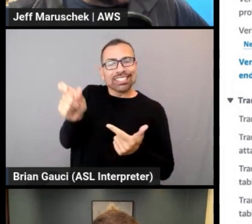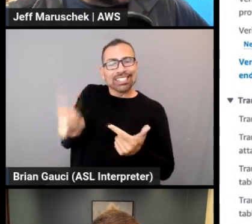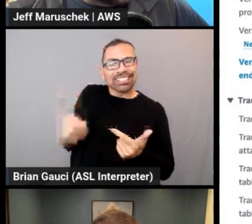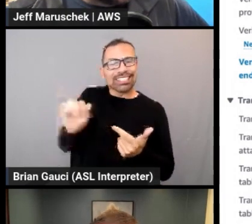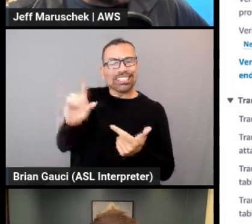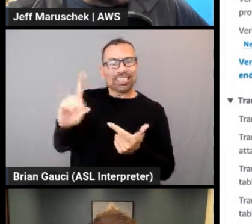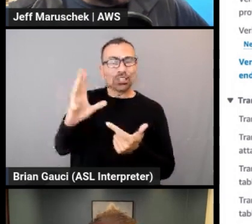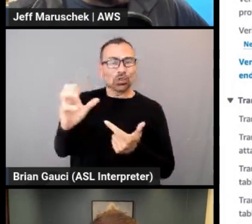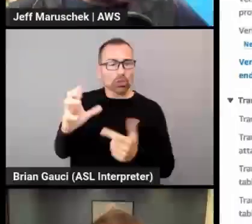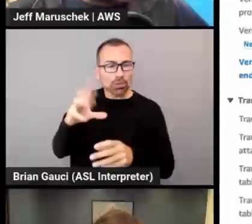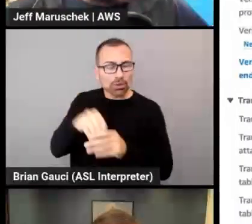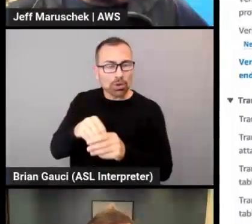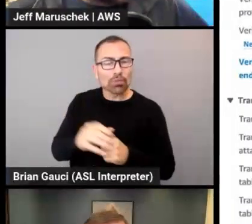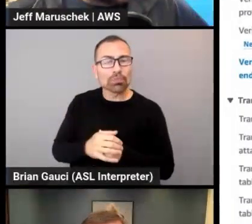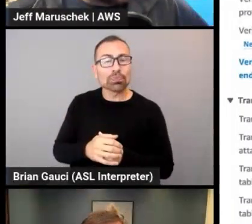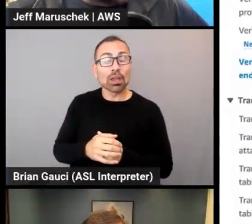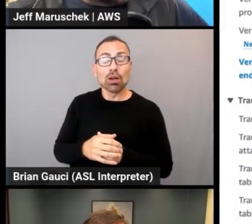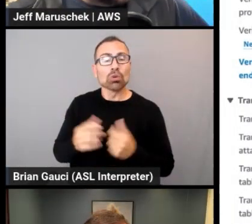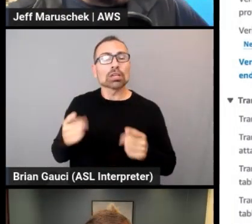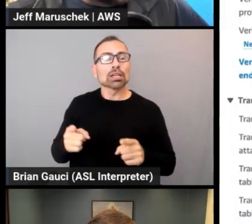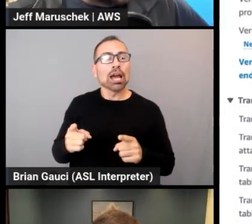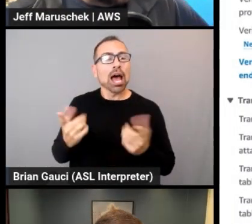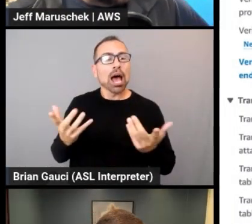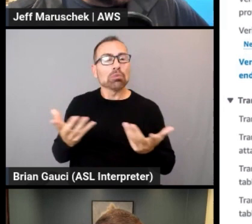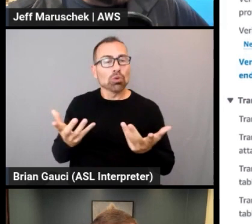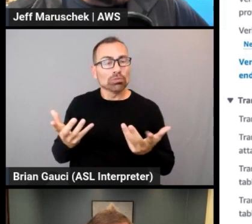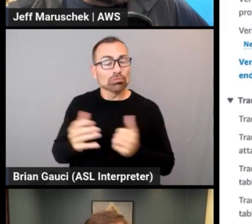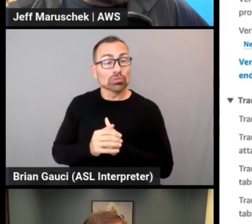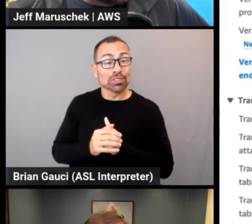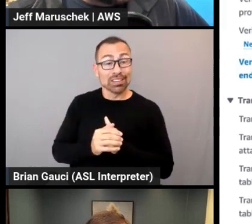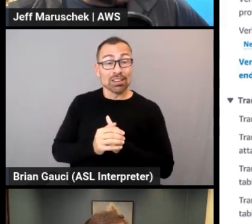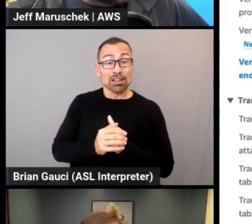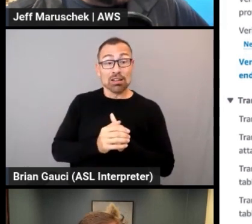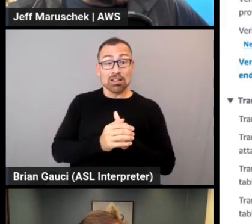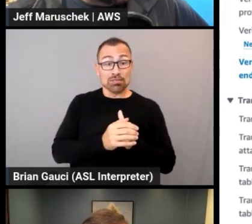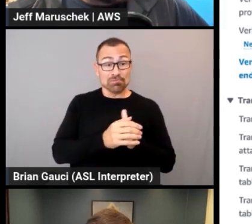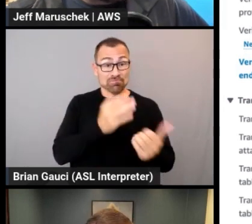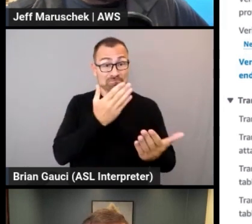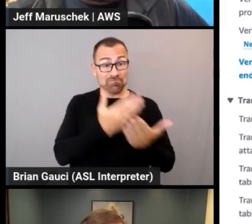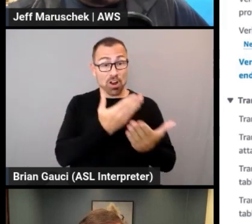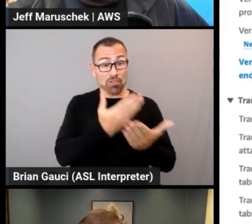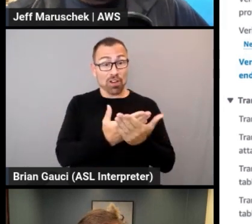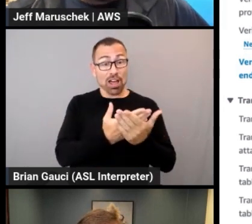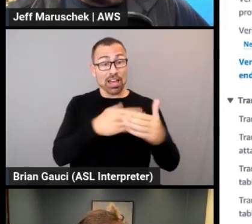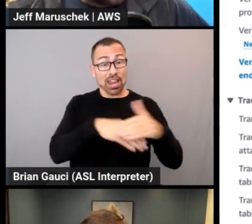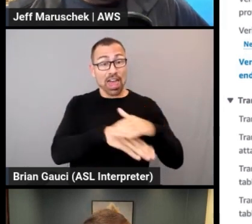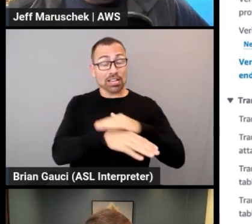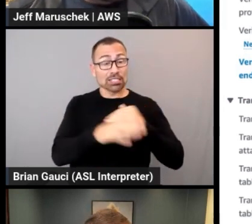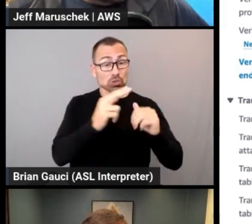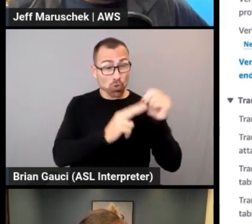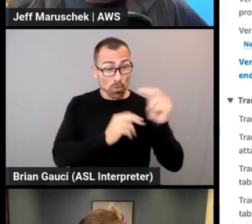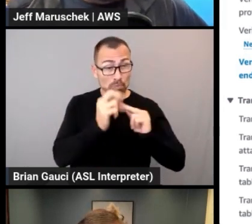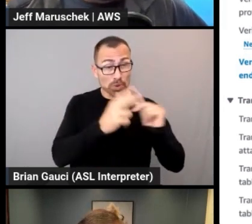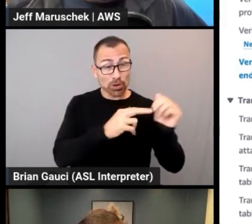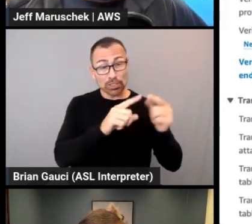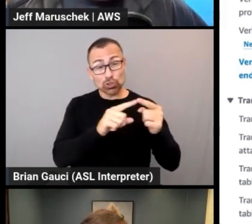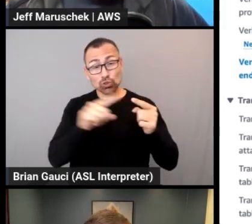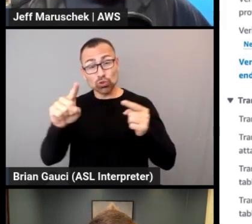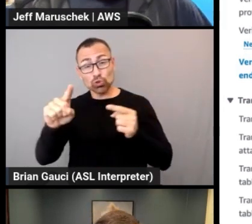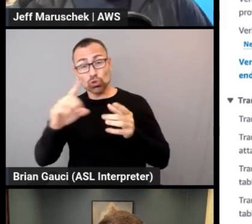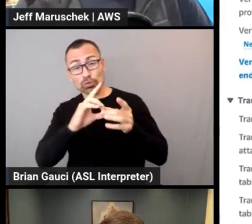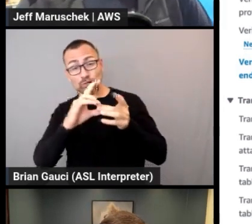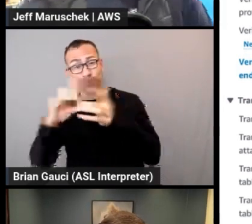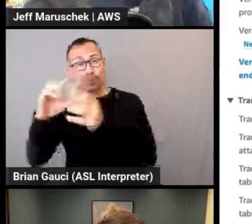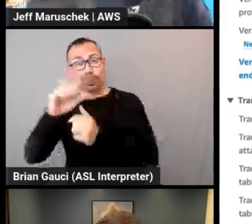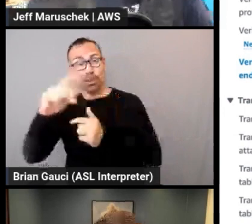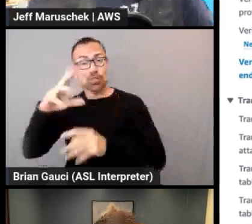then verified access is going to build that communication from verified access to that application in one of your VPCs